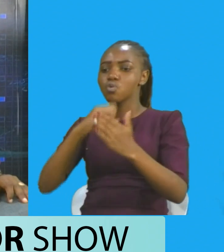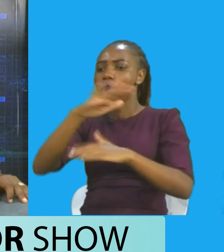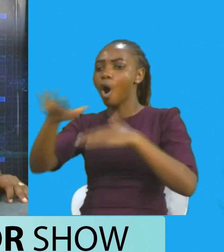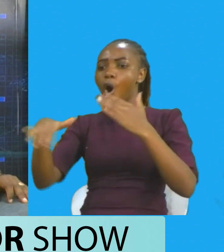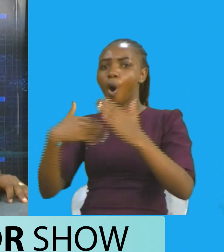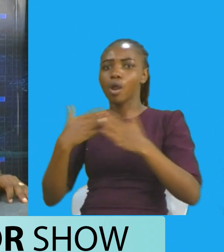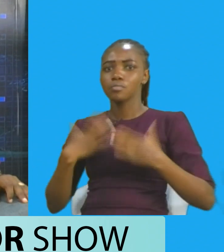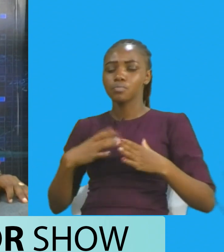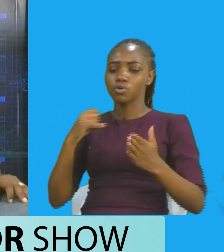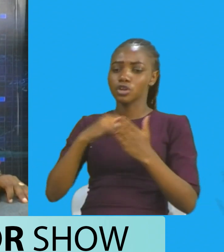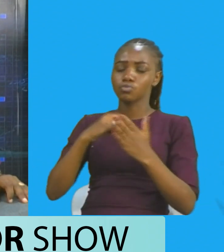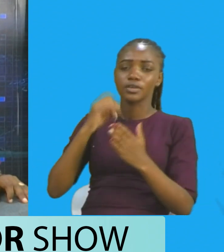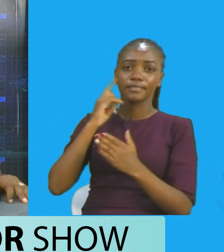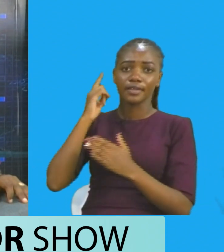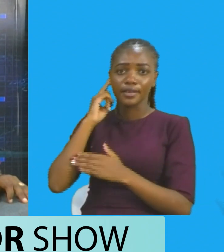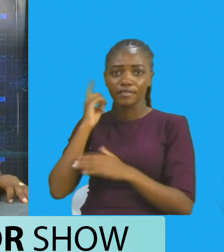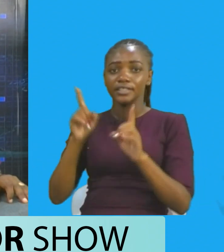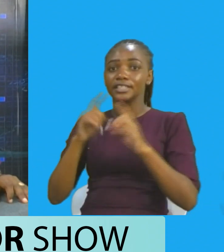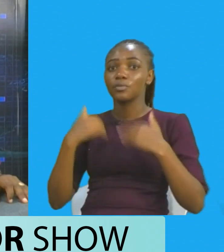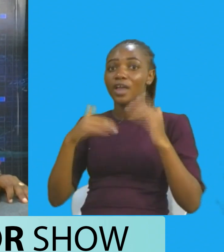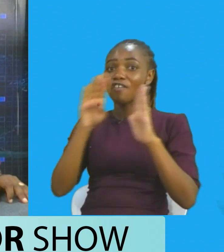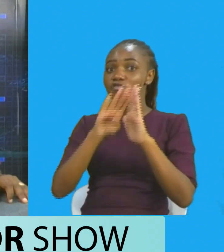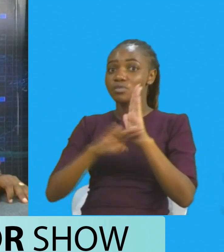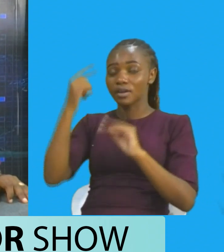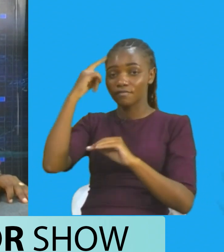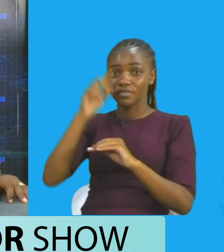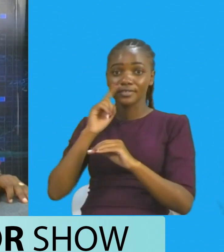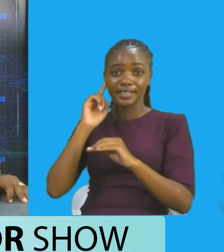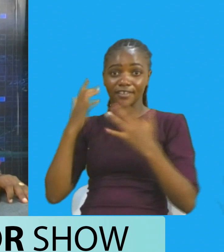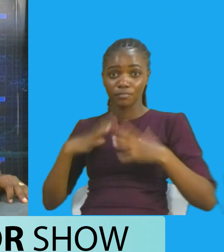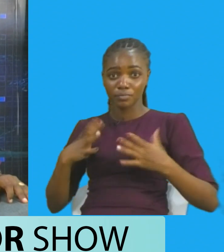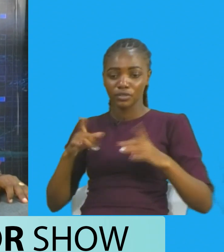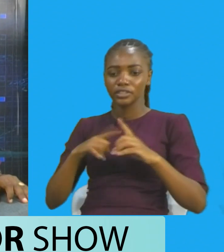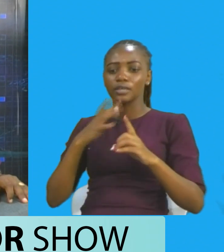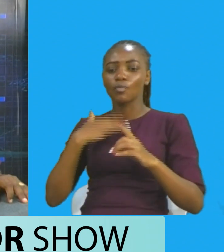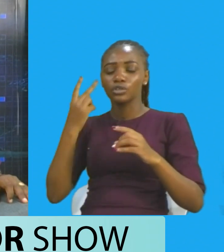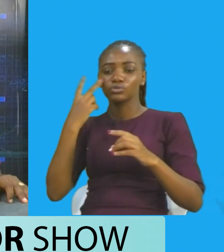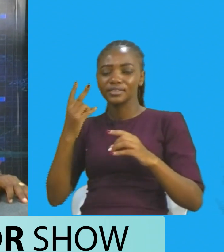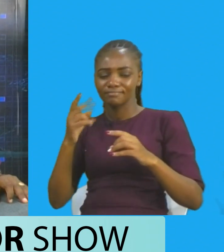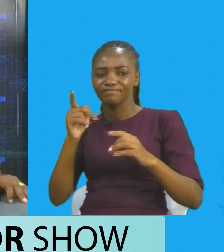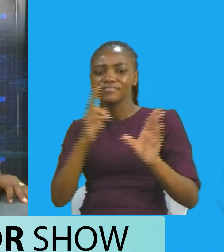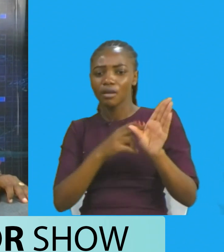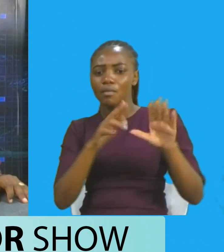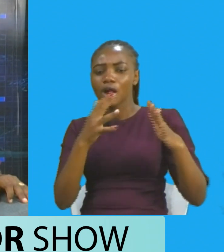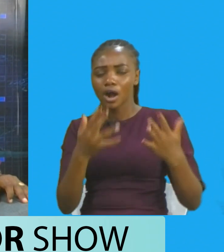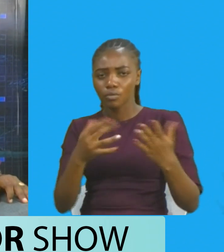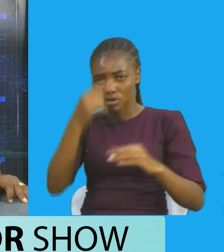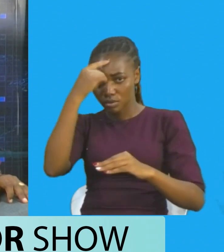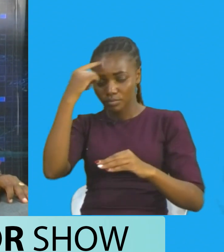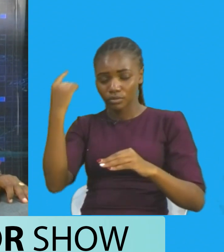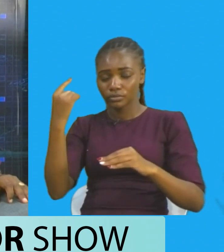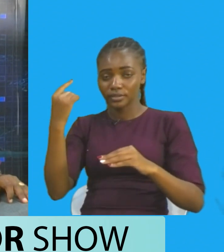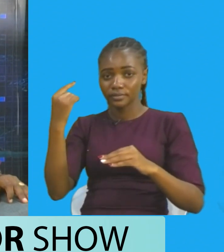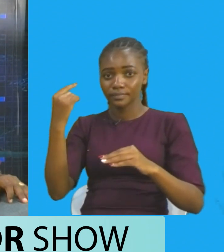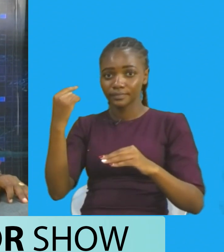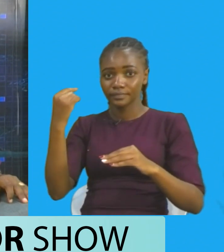also, there's a program for the deaf people actually, and we are trying to see how we can maybe, because there is